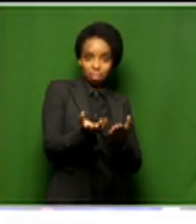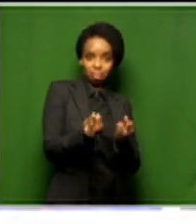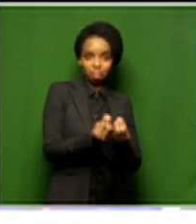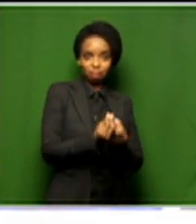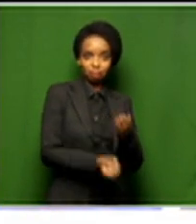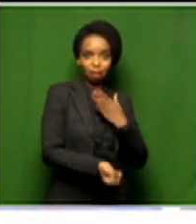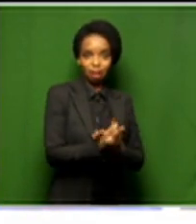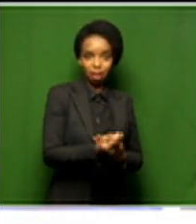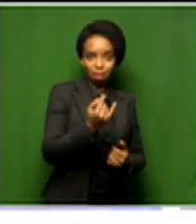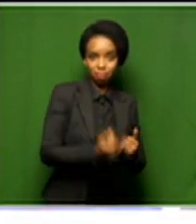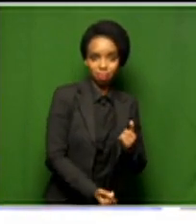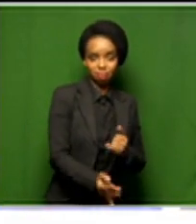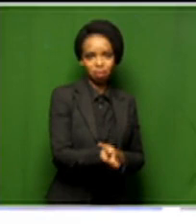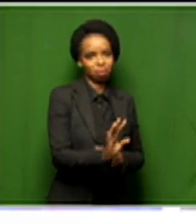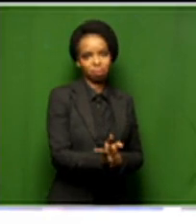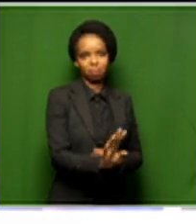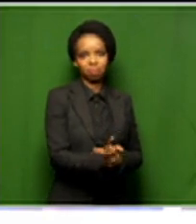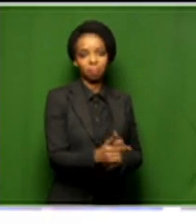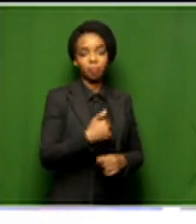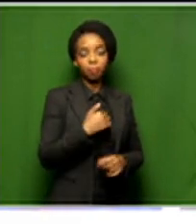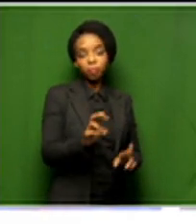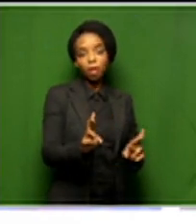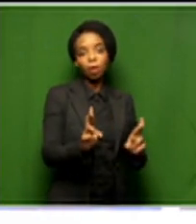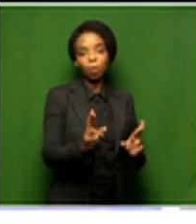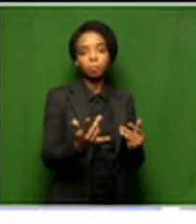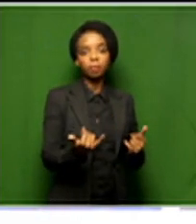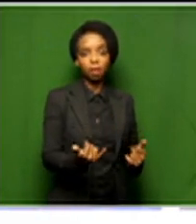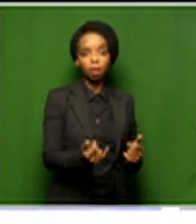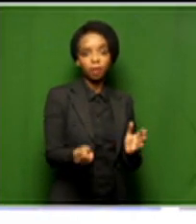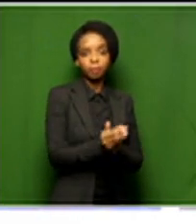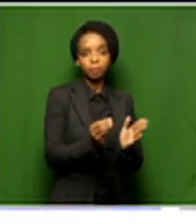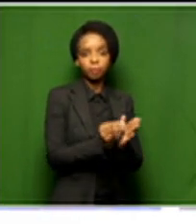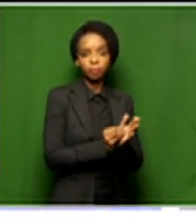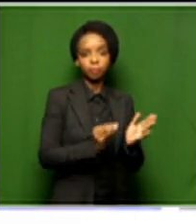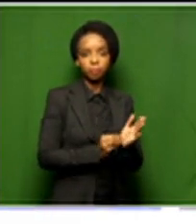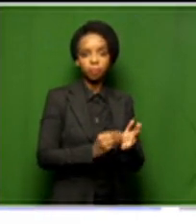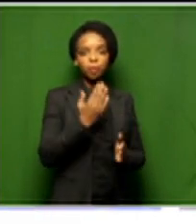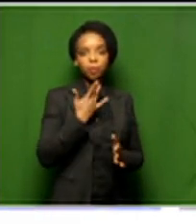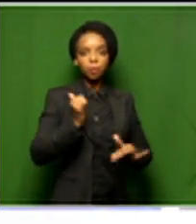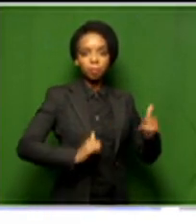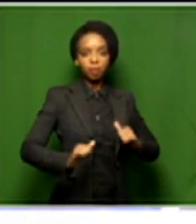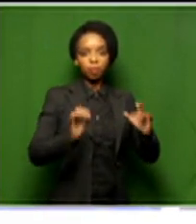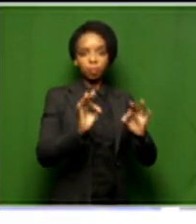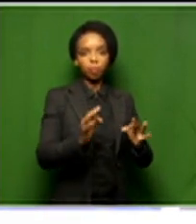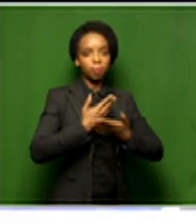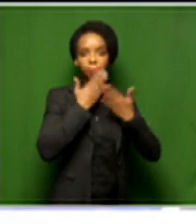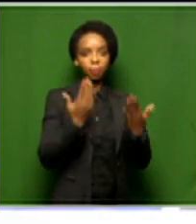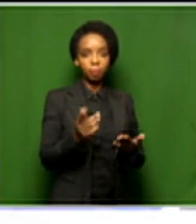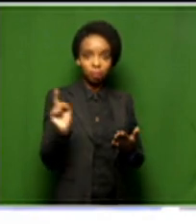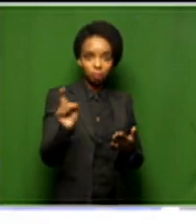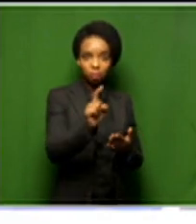mistakes happening. And I hope they do keep a registry of folks that haven't performed well. So in the next election, they don't invite them